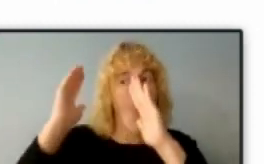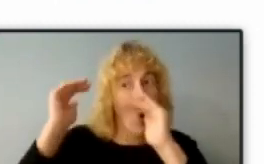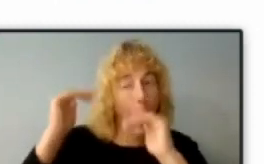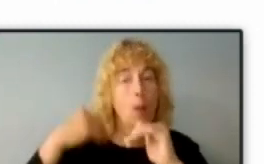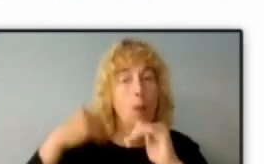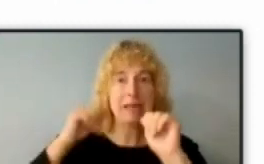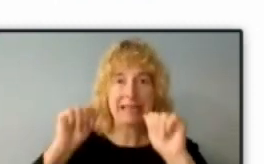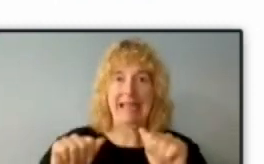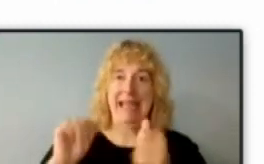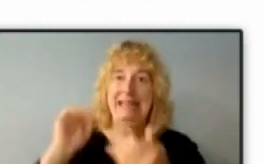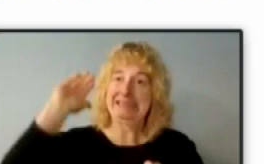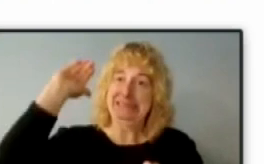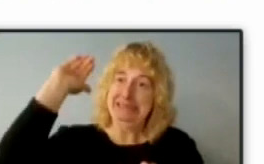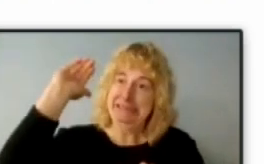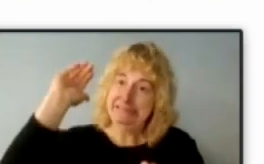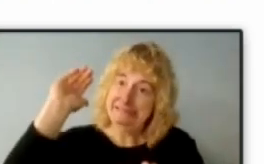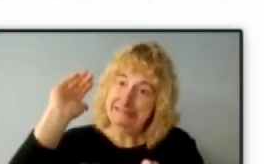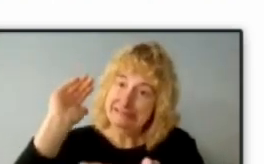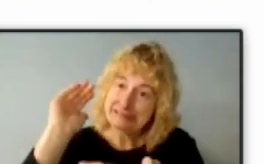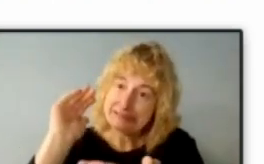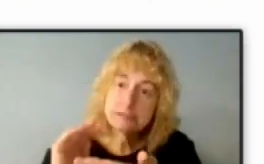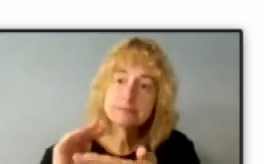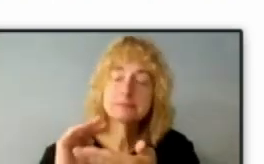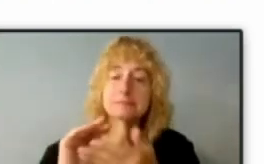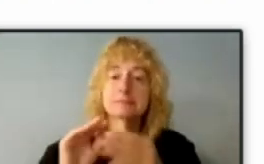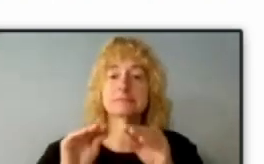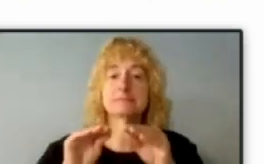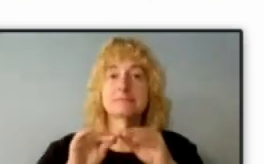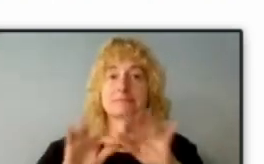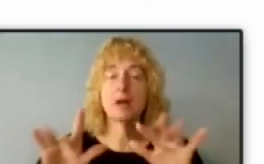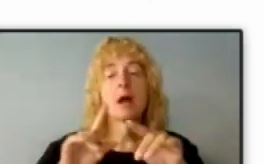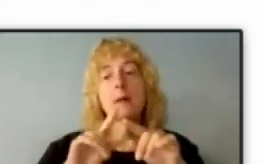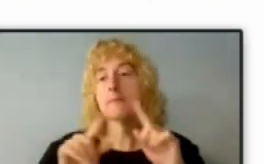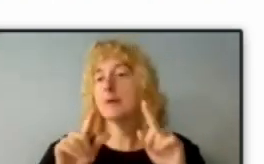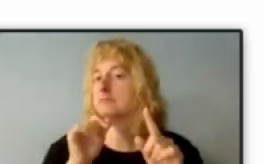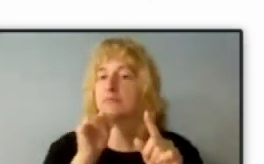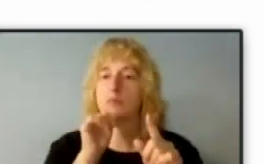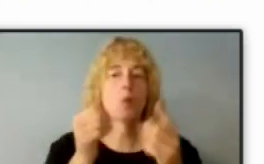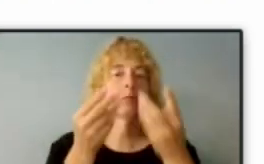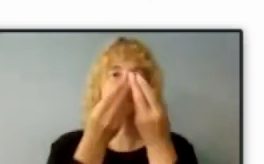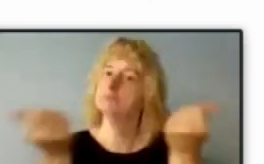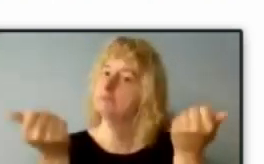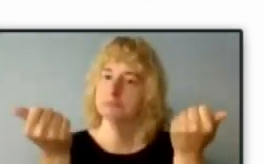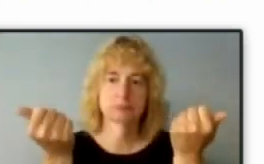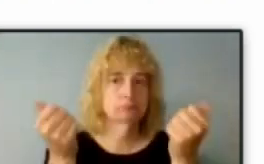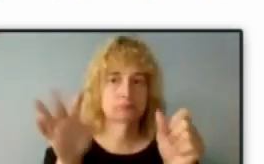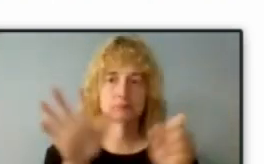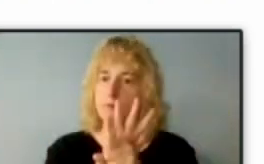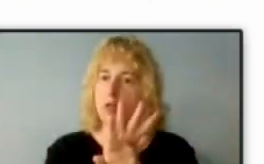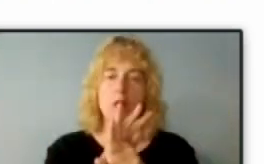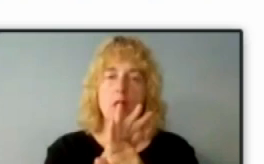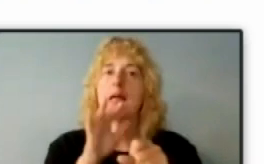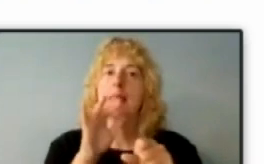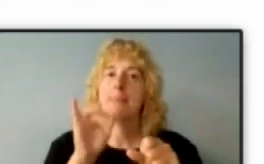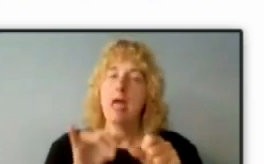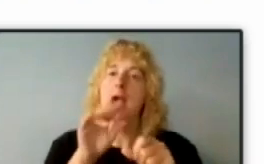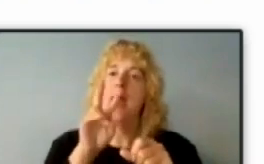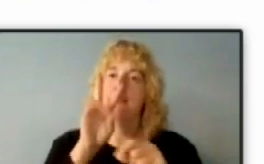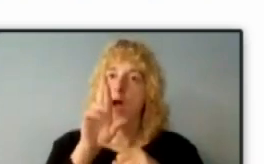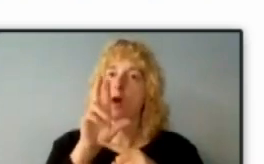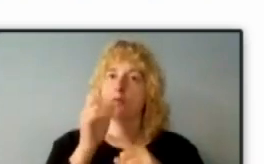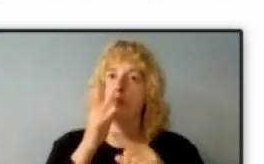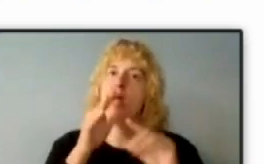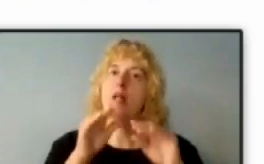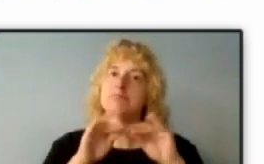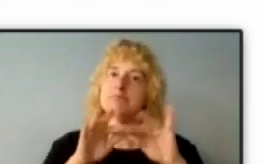we can, but even so, it's not going away. This virus is going to be here at some level, much like HIV has been here for the